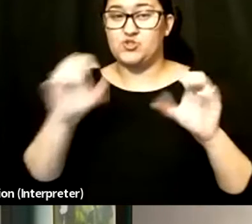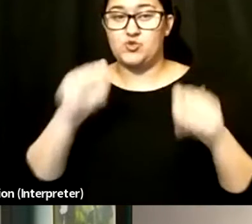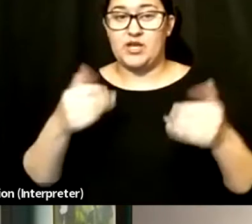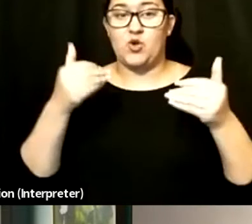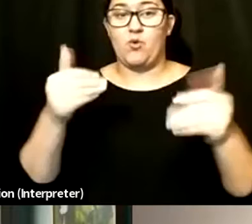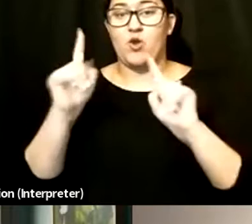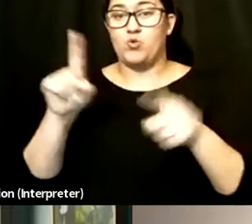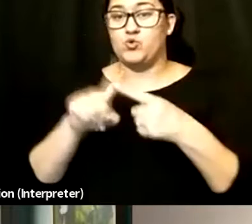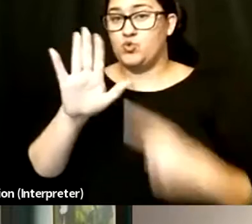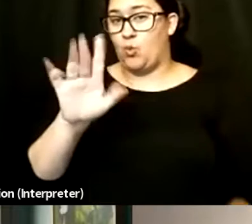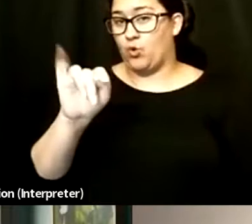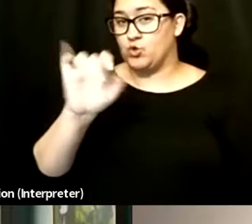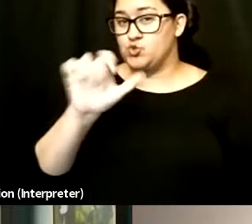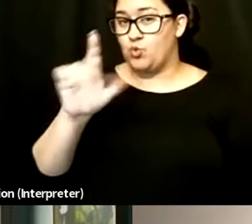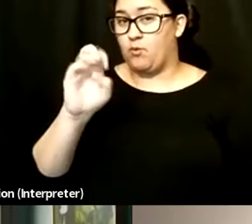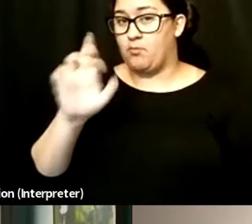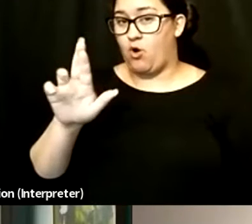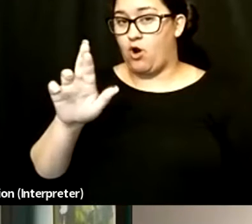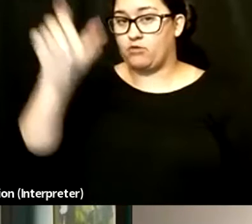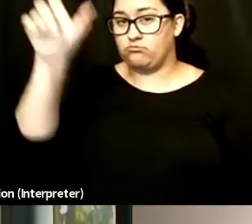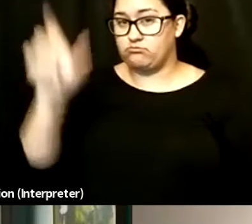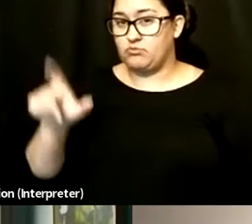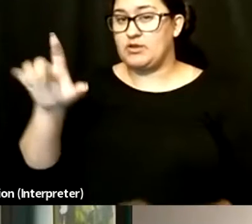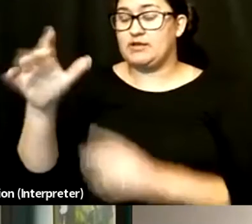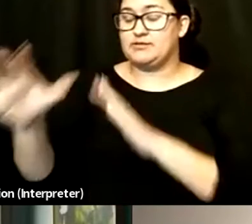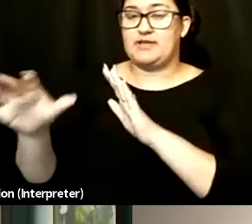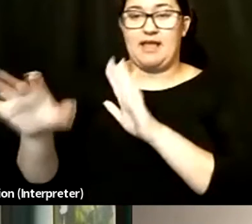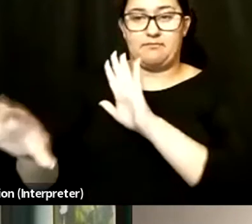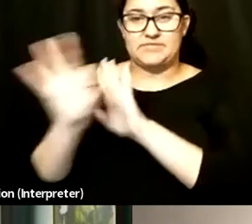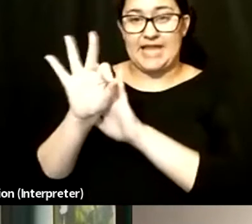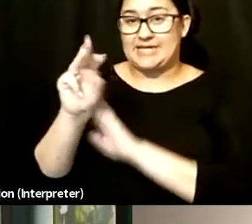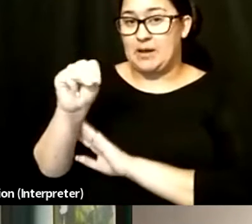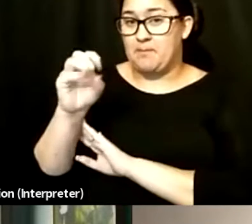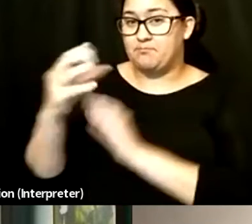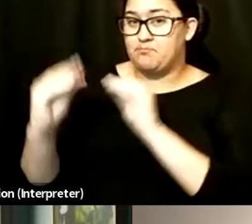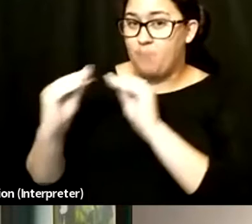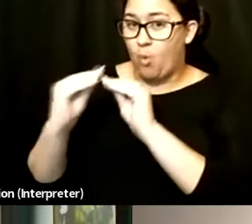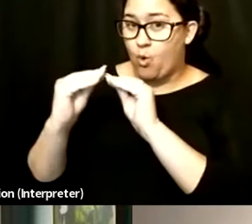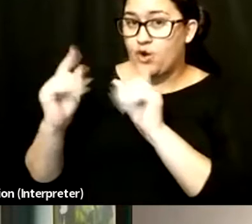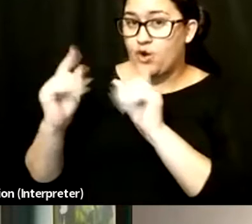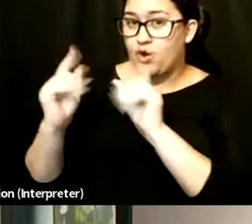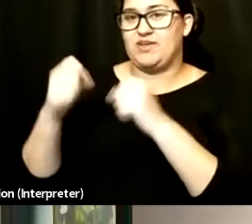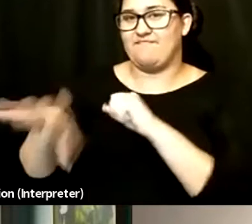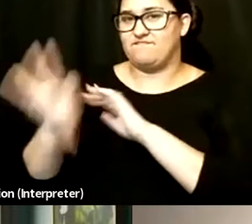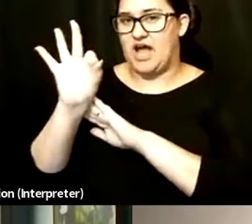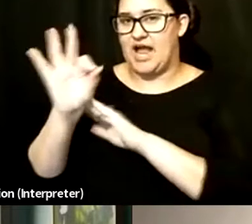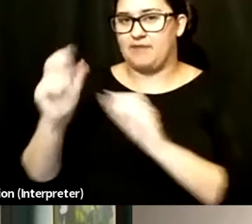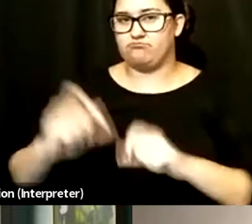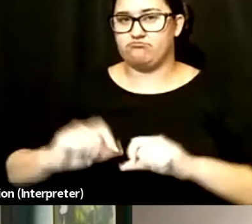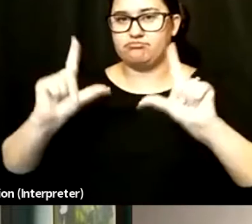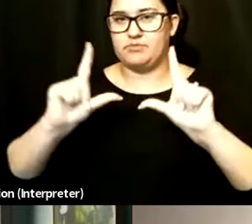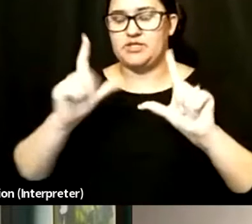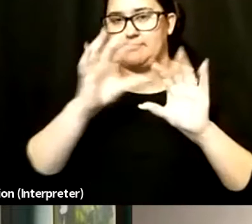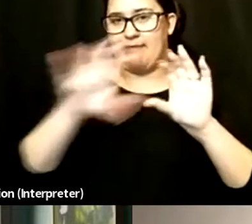your toolbar, click your More button, and turn your captions on if you don't currently see those. If